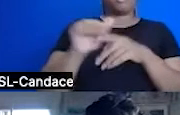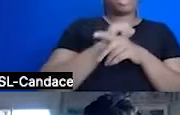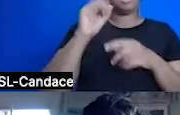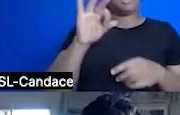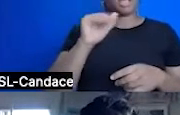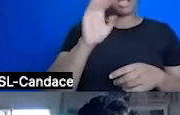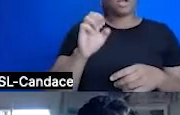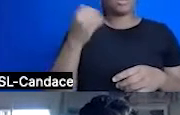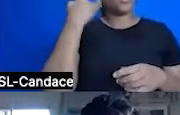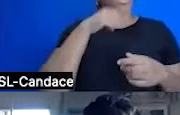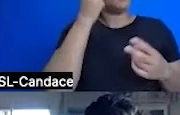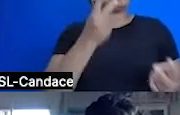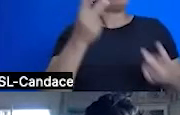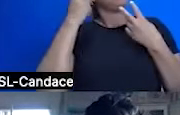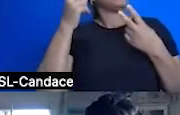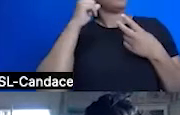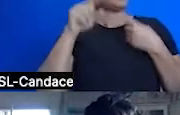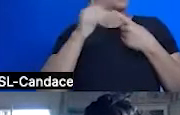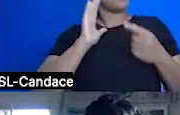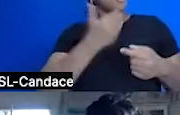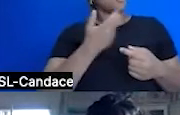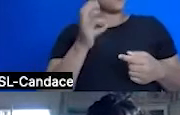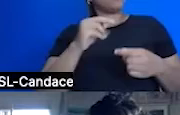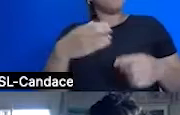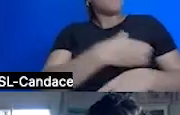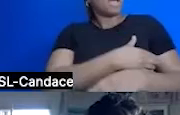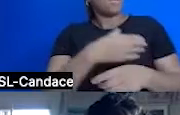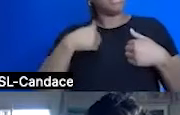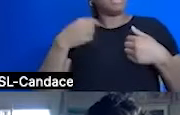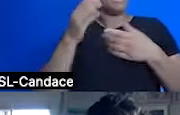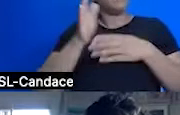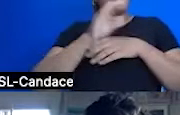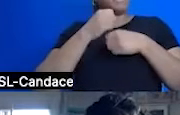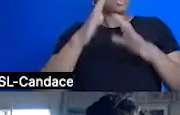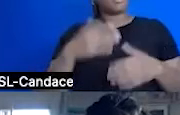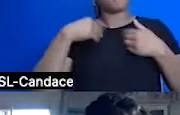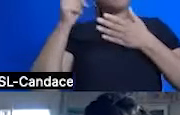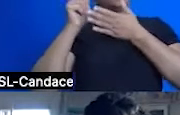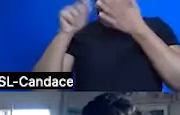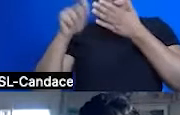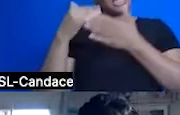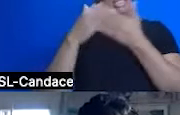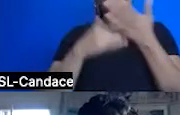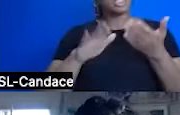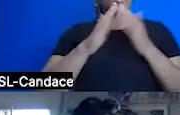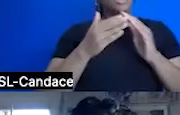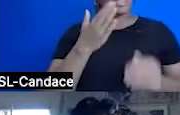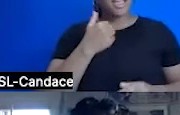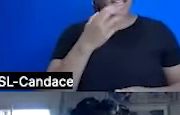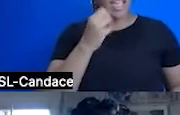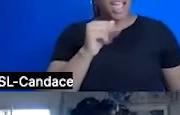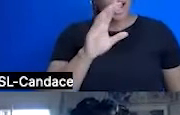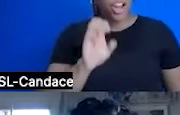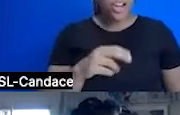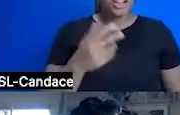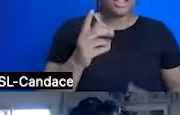kind of self-reflecting about our own power as filmmaker and providing a checklist of community care, I think we could be missing the